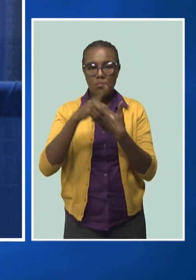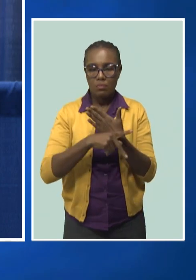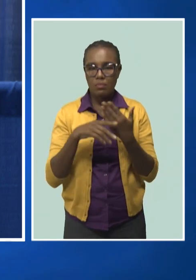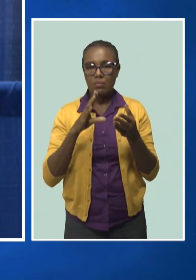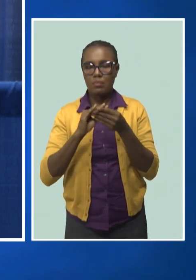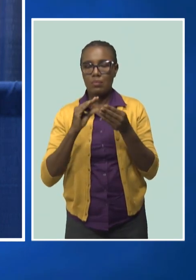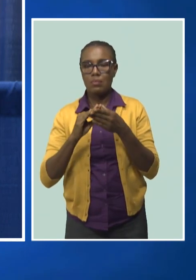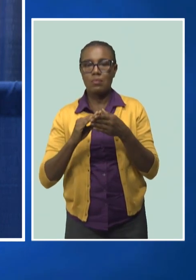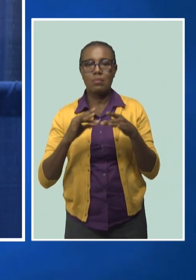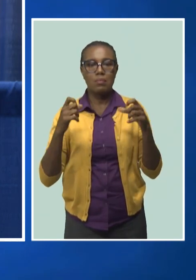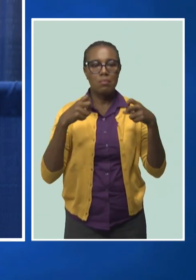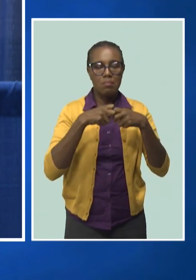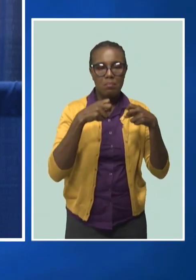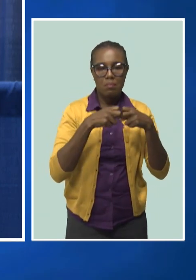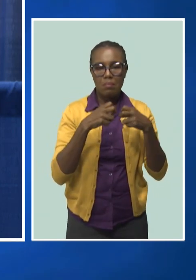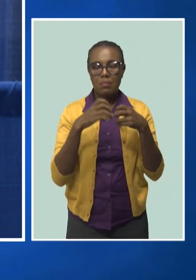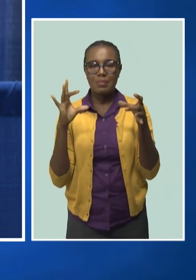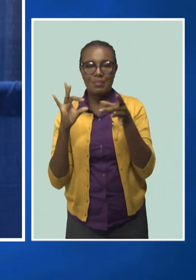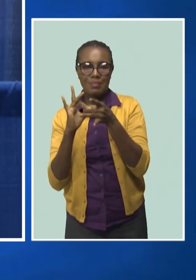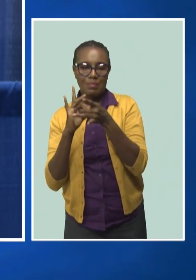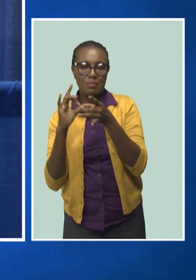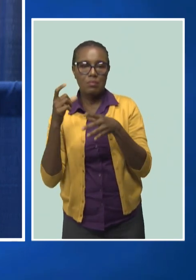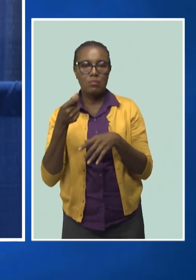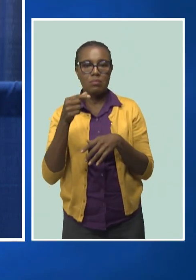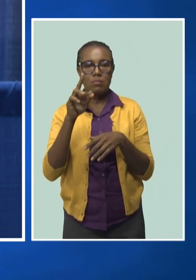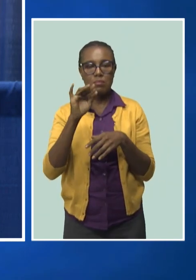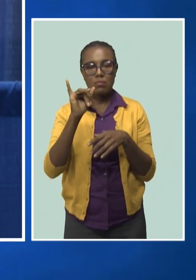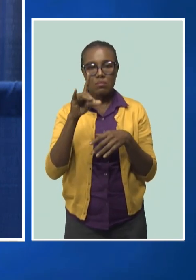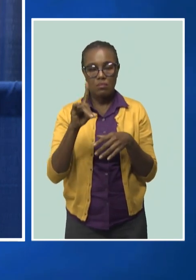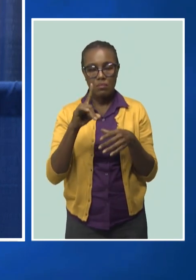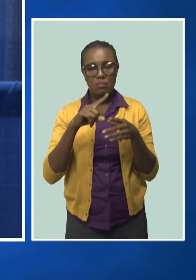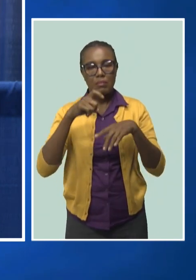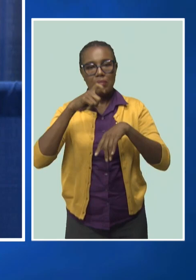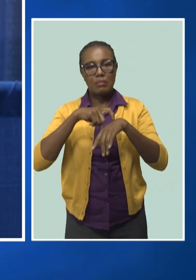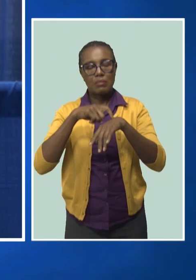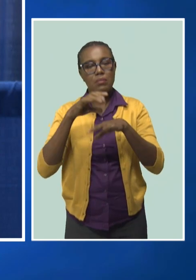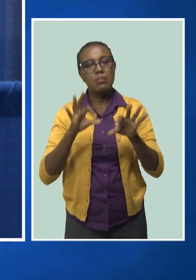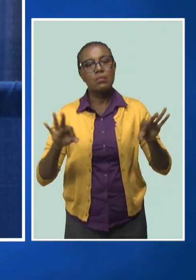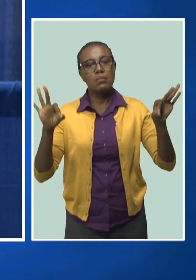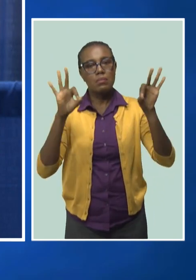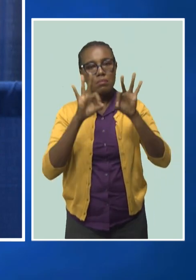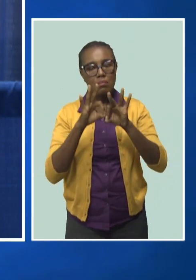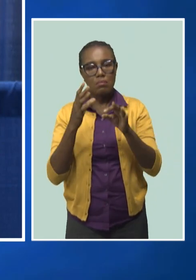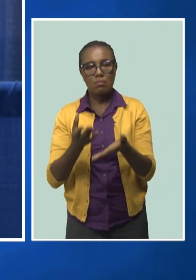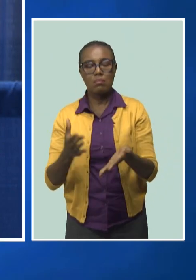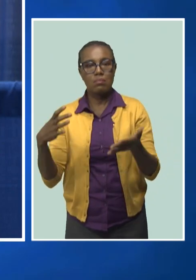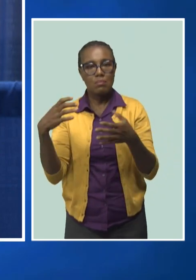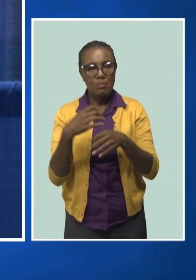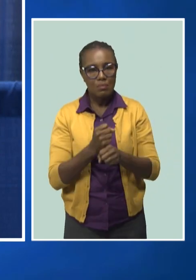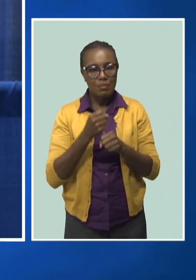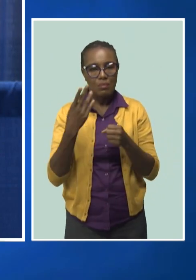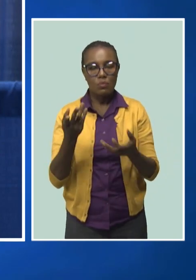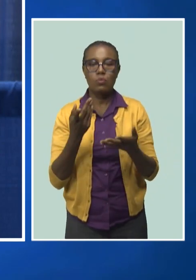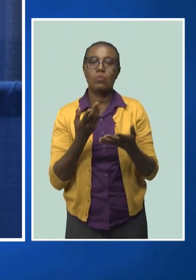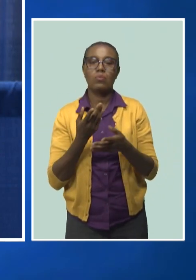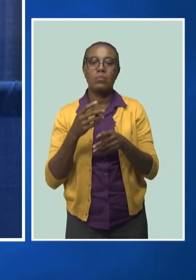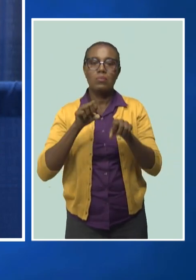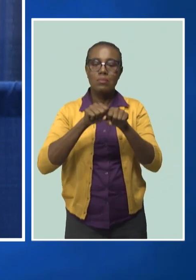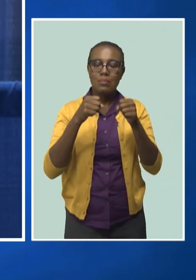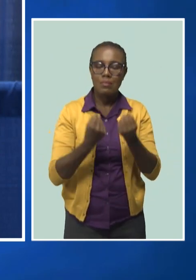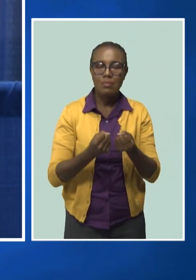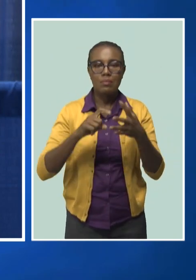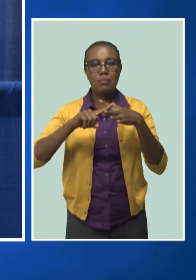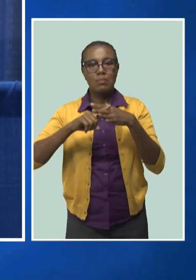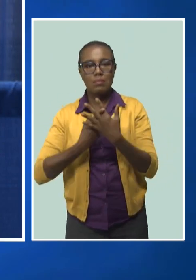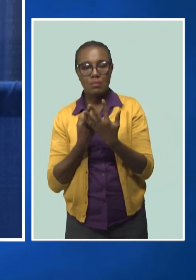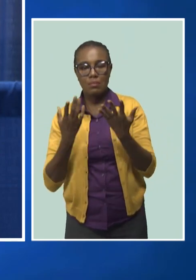so that they can be connected to the grid. The time is of the essence to procure these storage systems, to restart the market and to meet